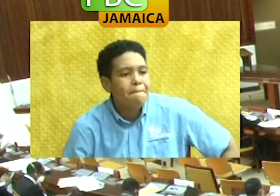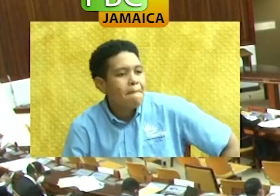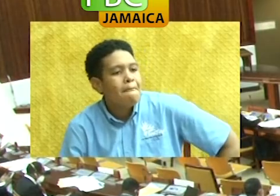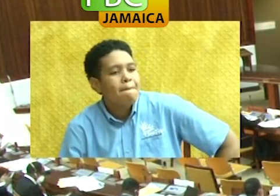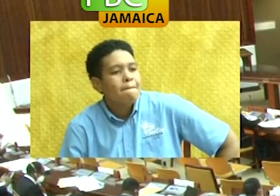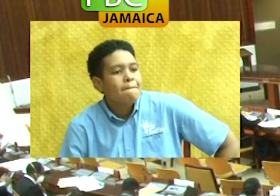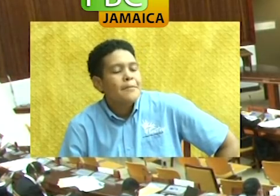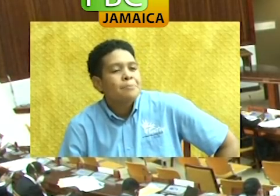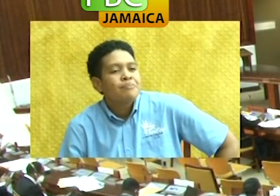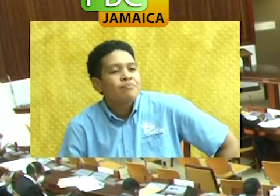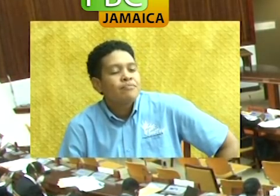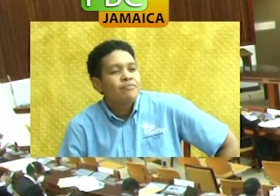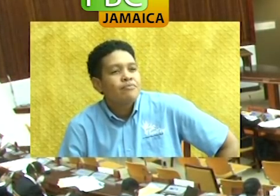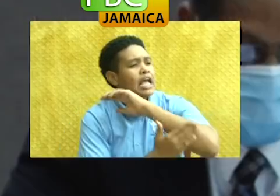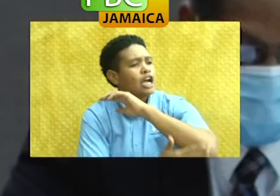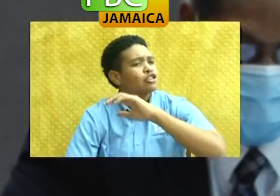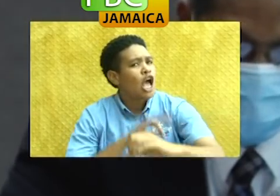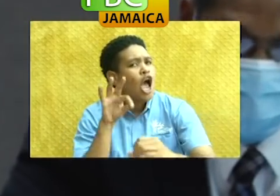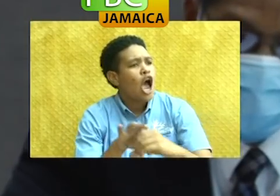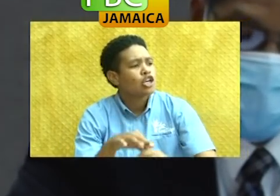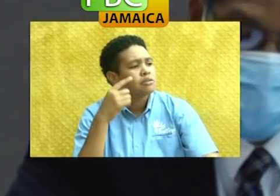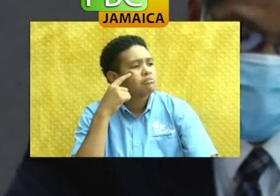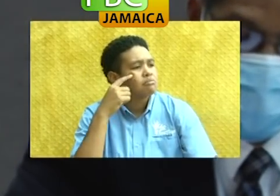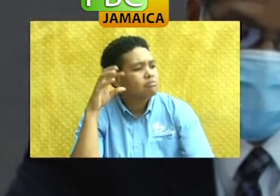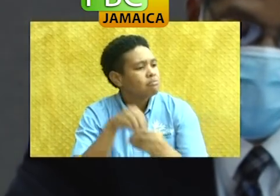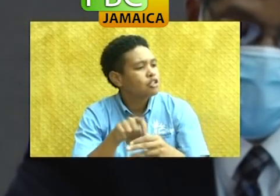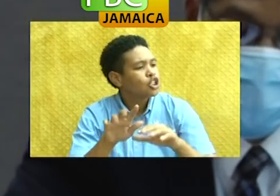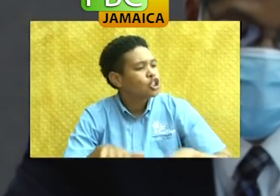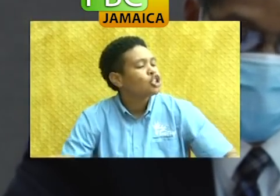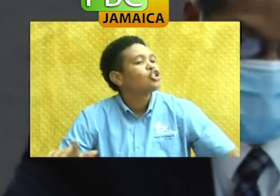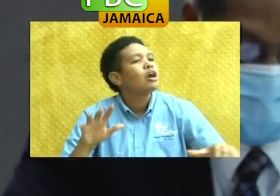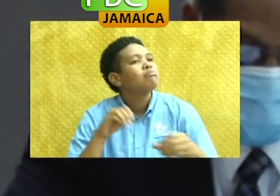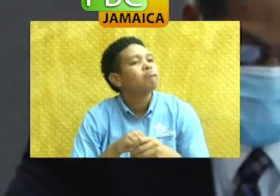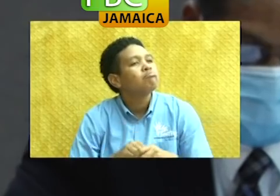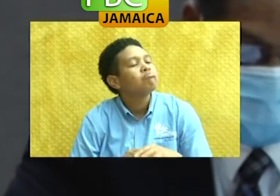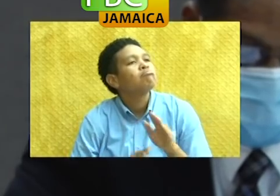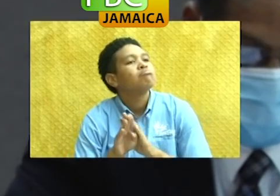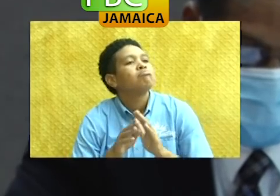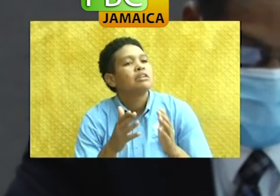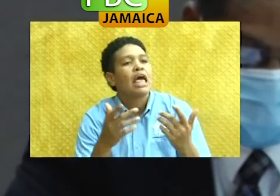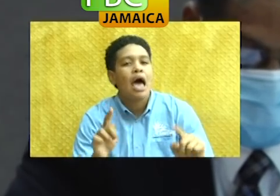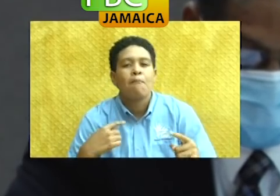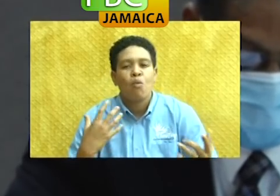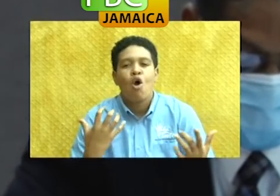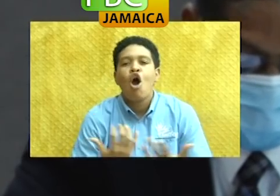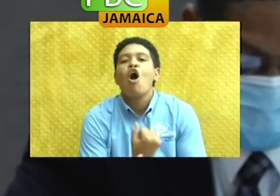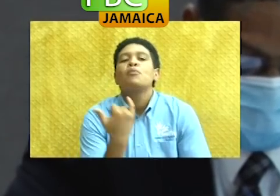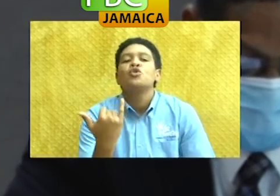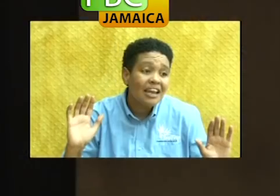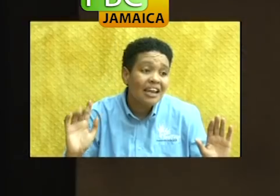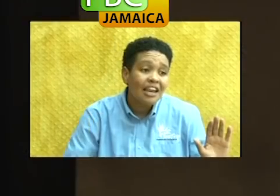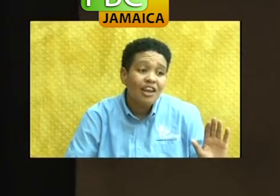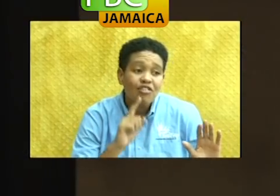10 sessional committees of Parliament and is among those which, since 2008, have been chaired by opposition